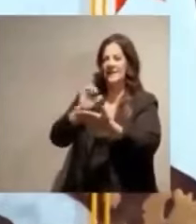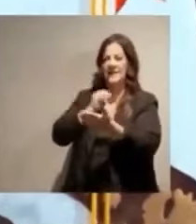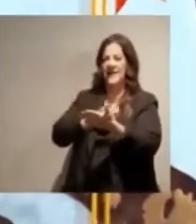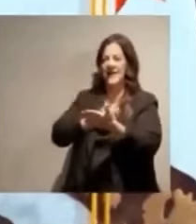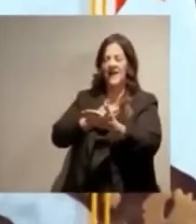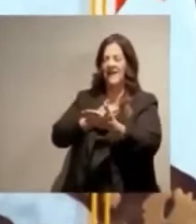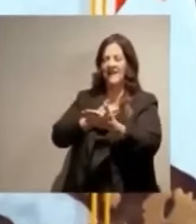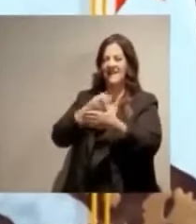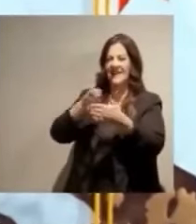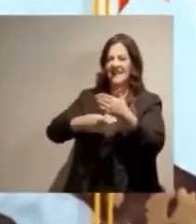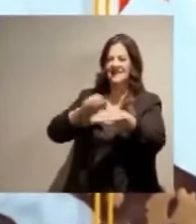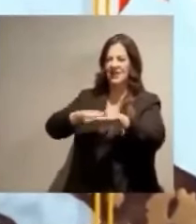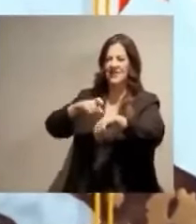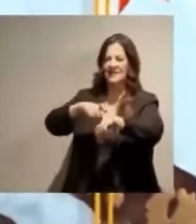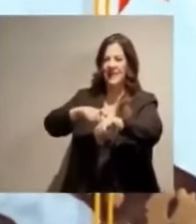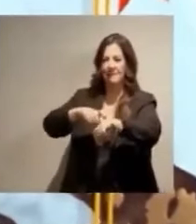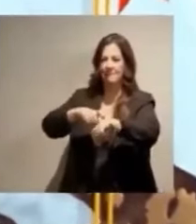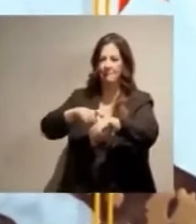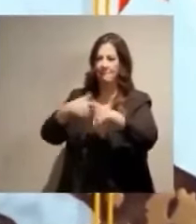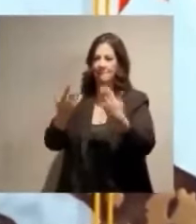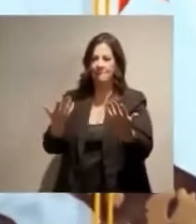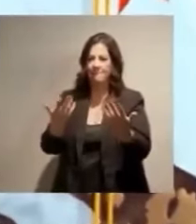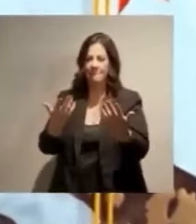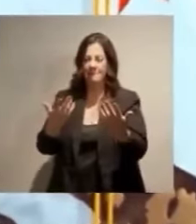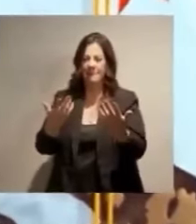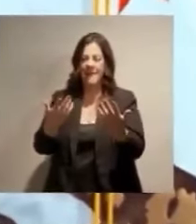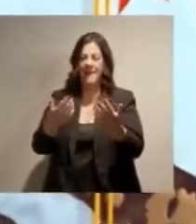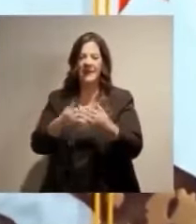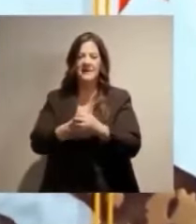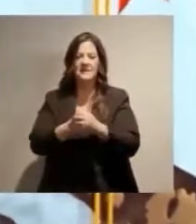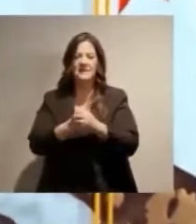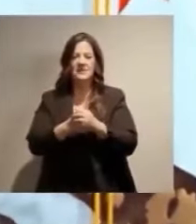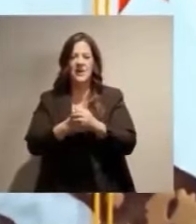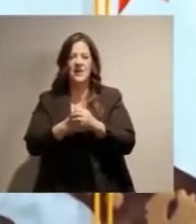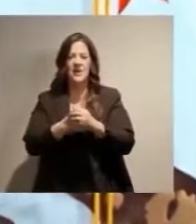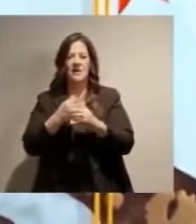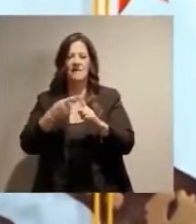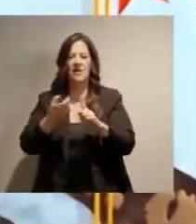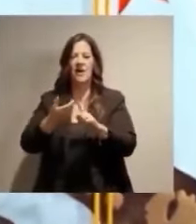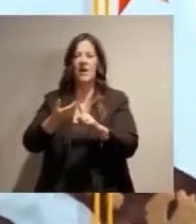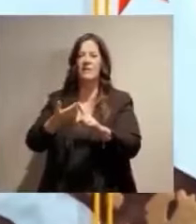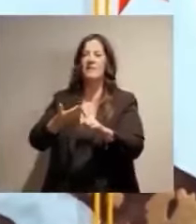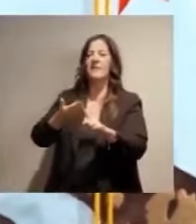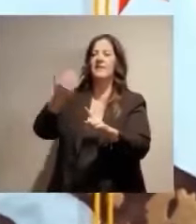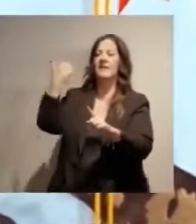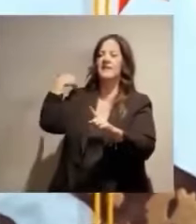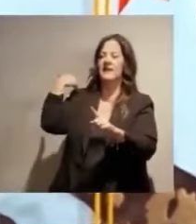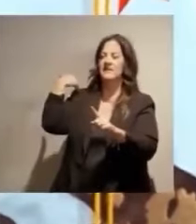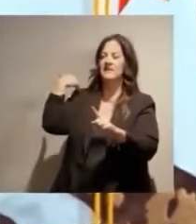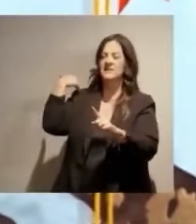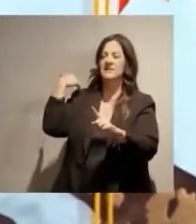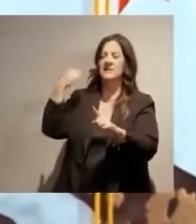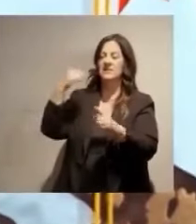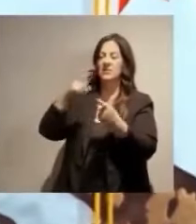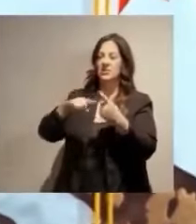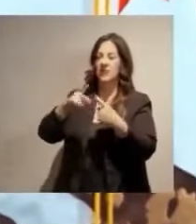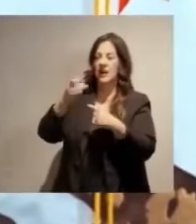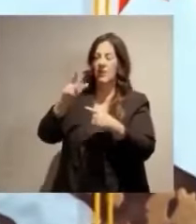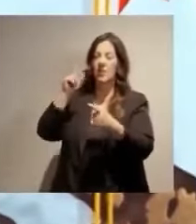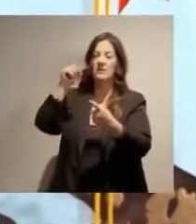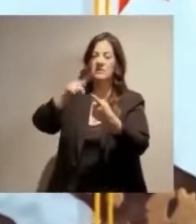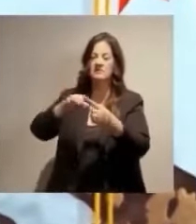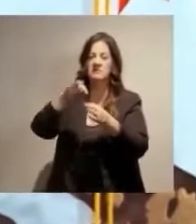was because of a rain bomb? Yeah. As opposed to April 15th. Okay. And it was raining too hard to collect taxes. Can't this do it. Blackout not the rain. That, come